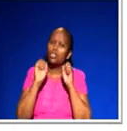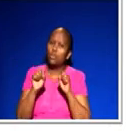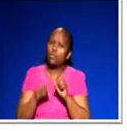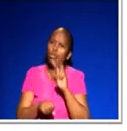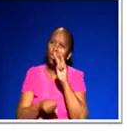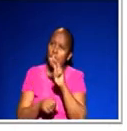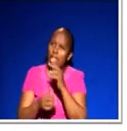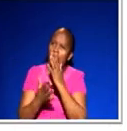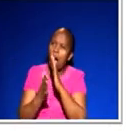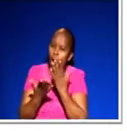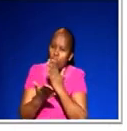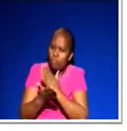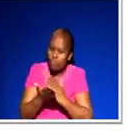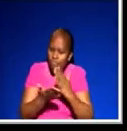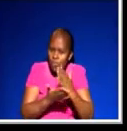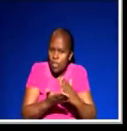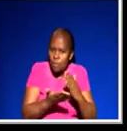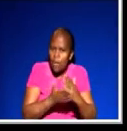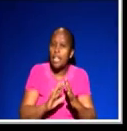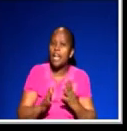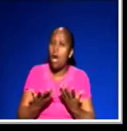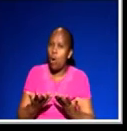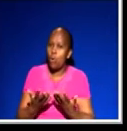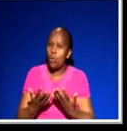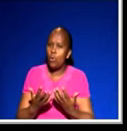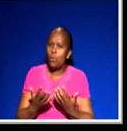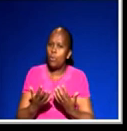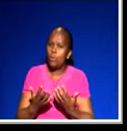the divisions. The divisions, we have got